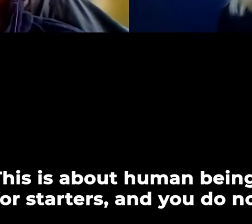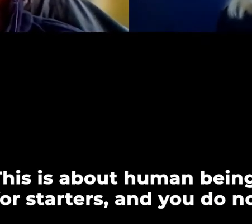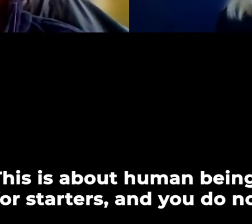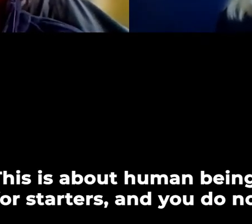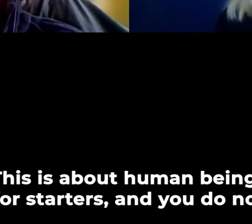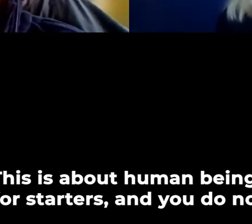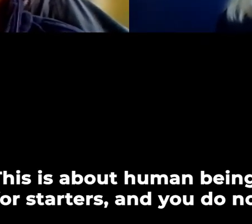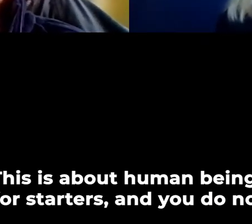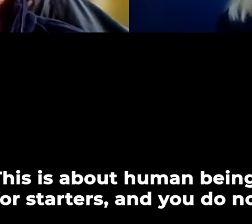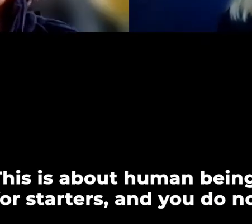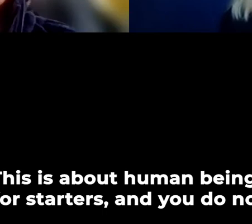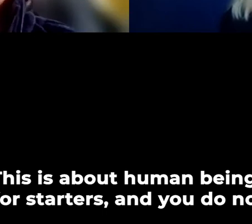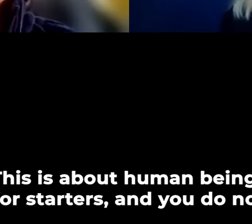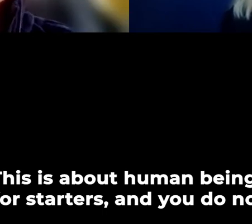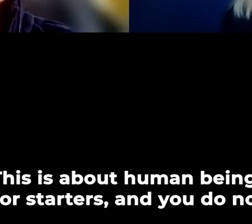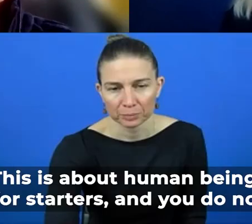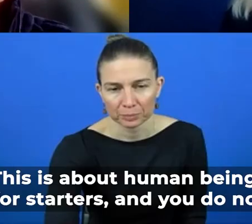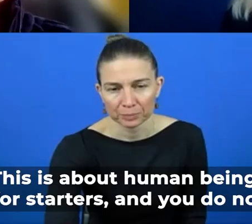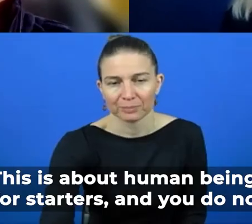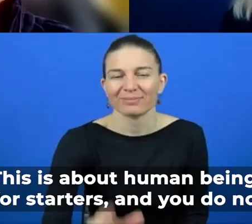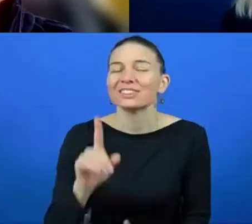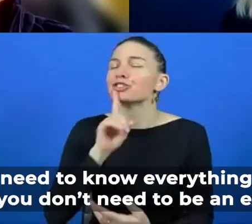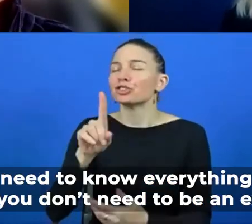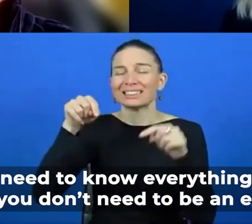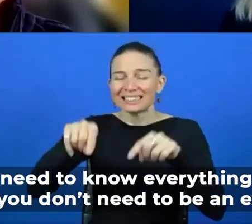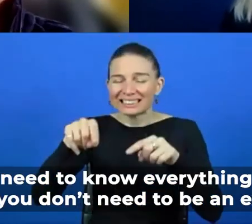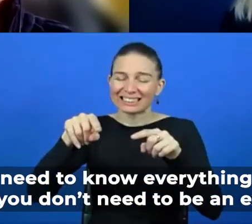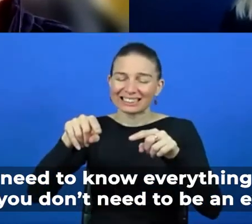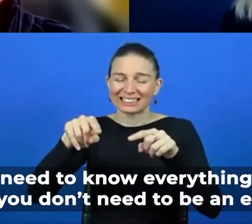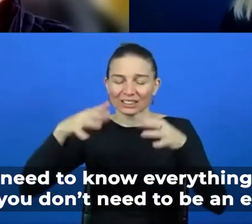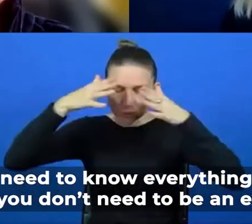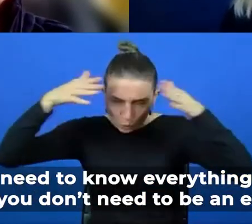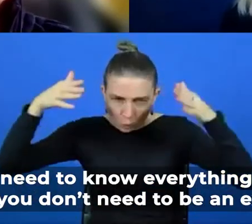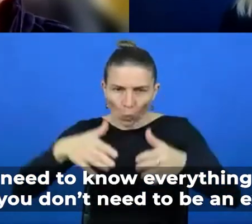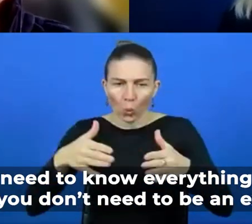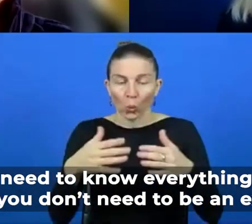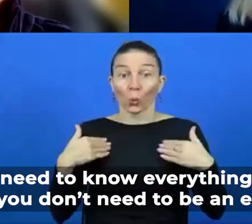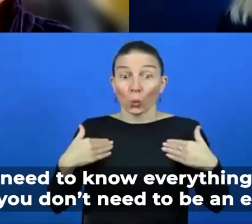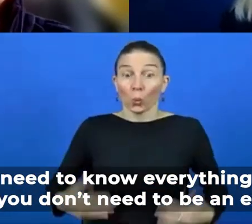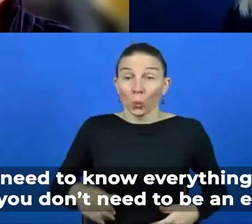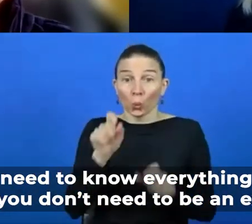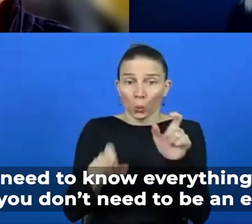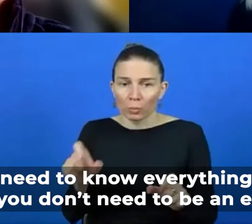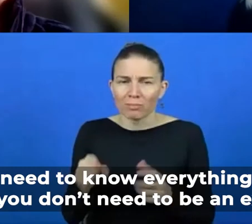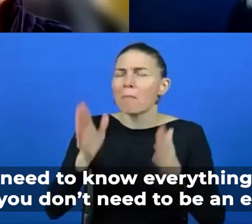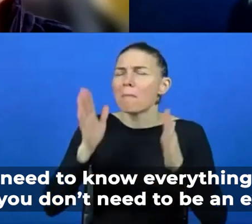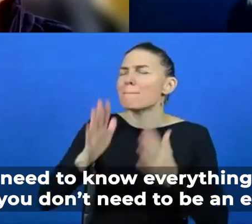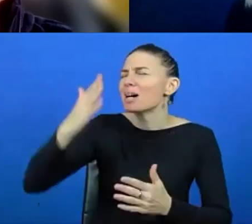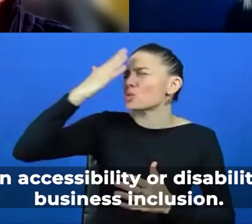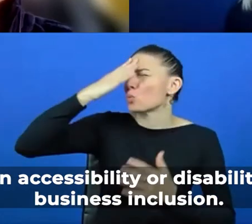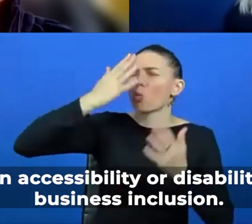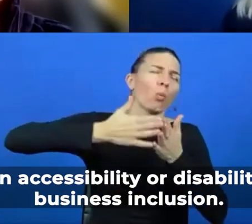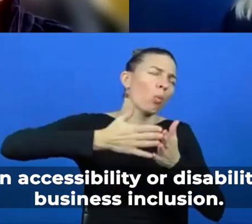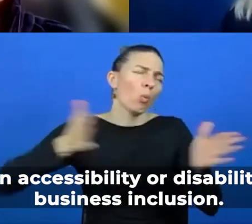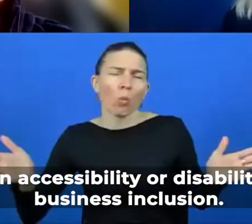about human beings for starters. And you do not need to know everything. And you don't need to be an expert